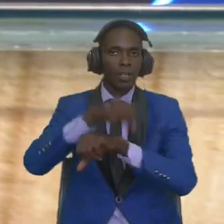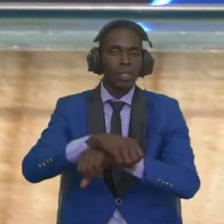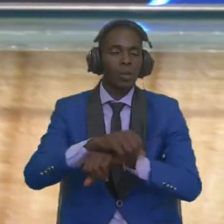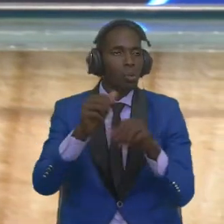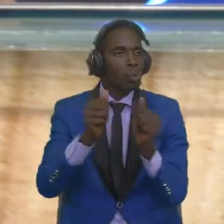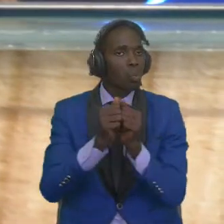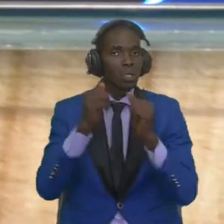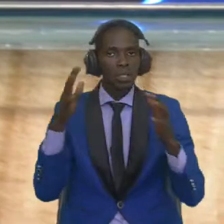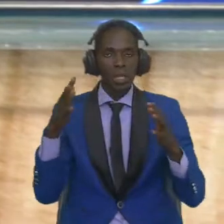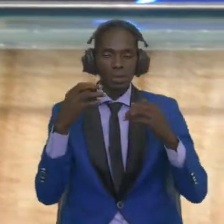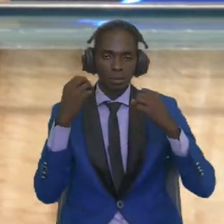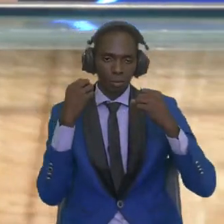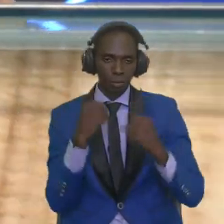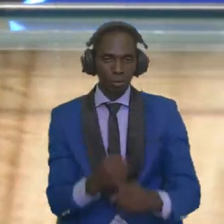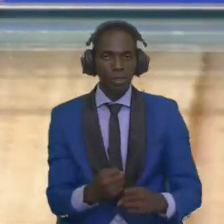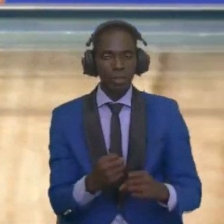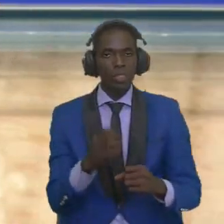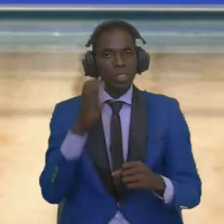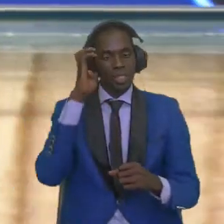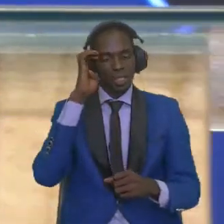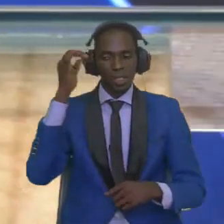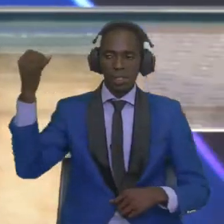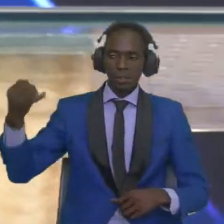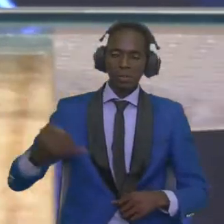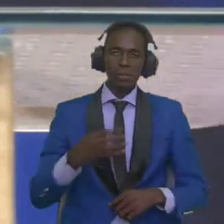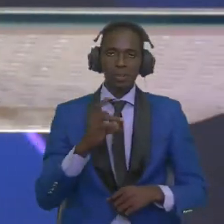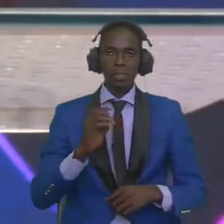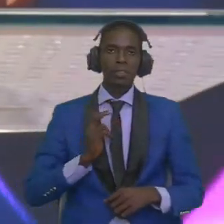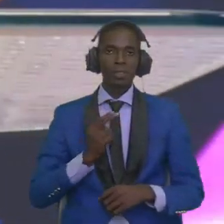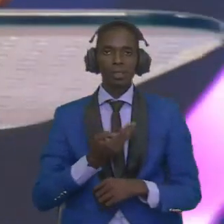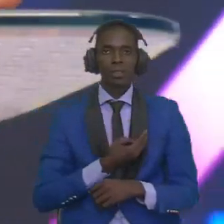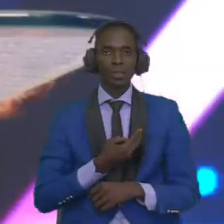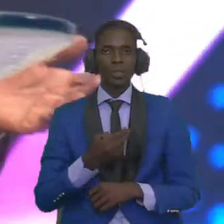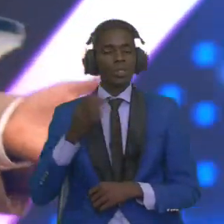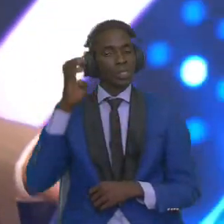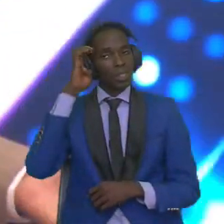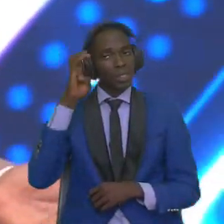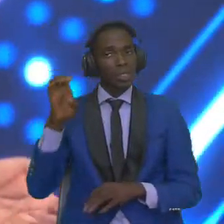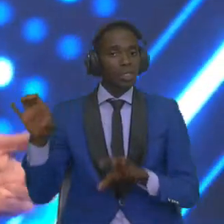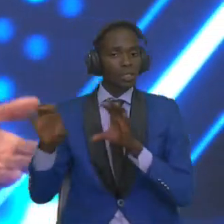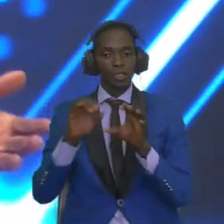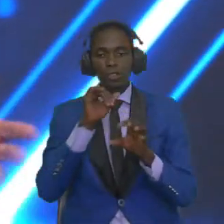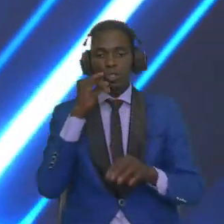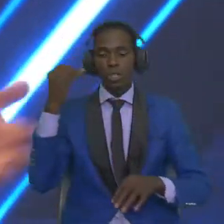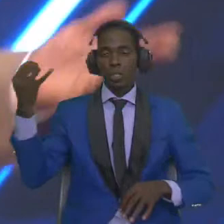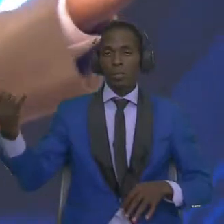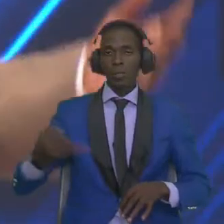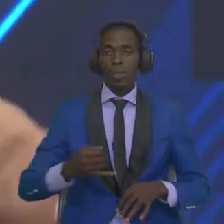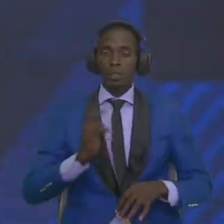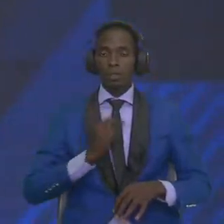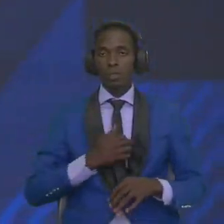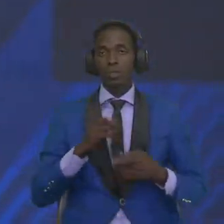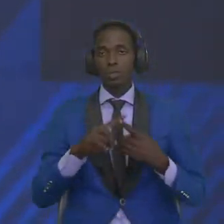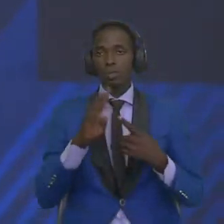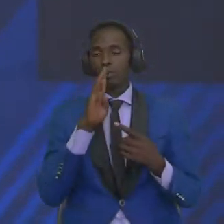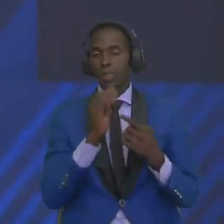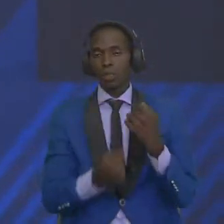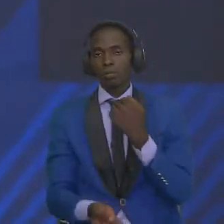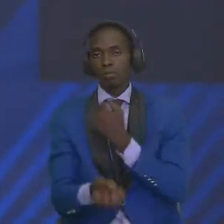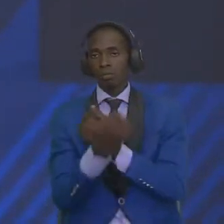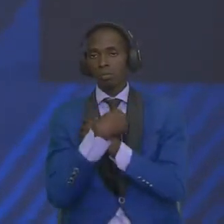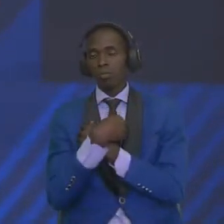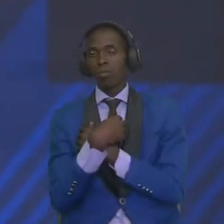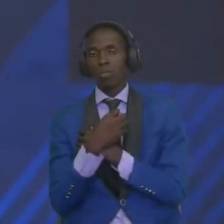without strength. He has invited us. He didn't invite us to defeat. He didn't invite us to